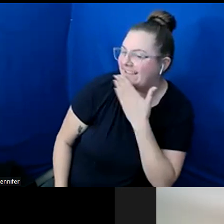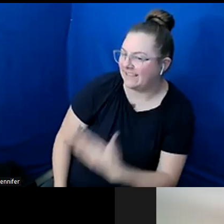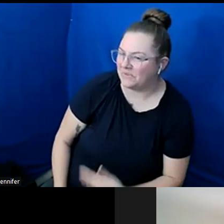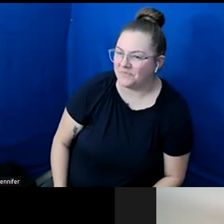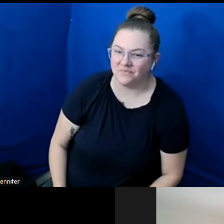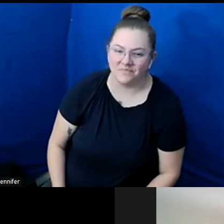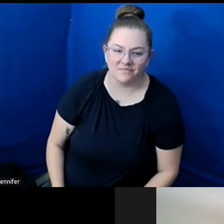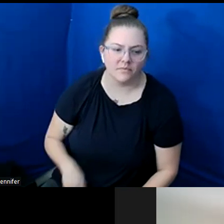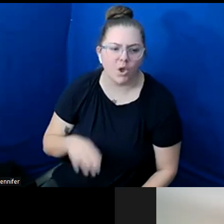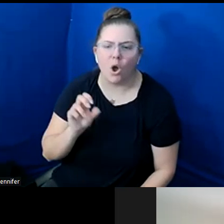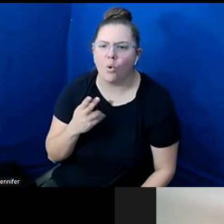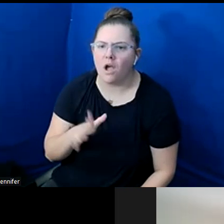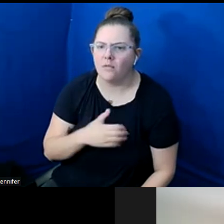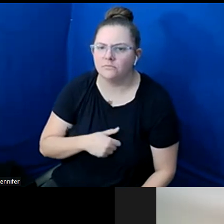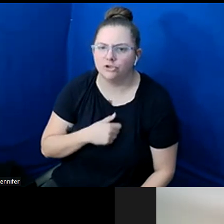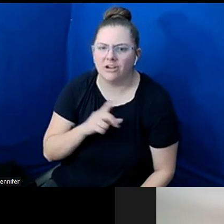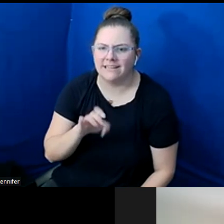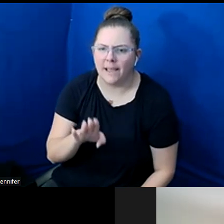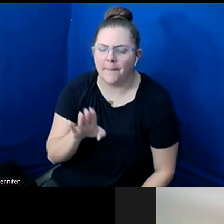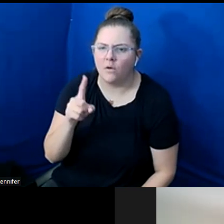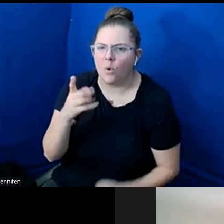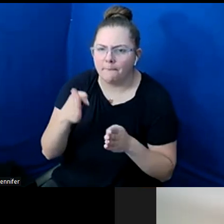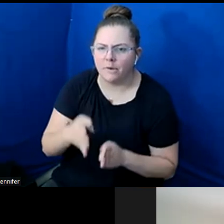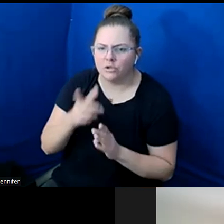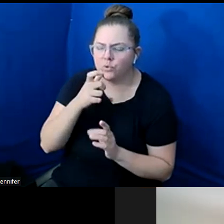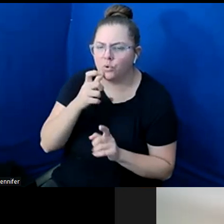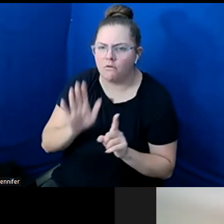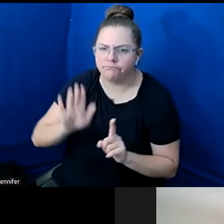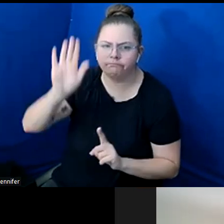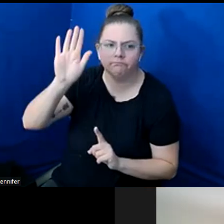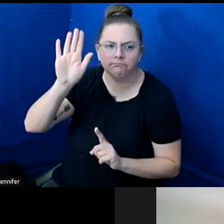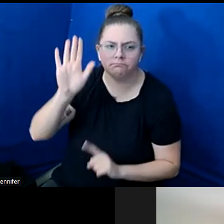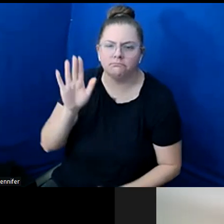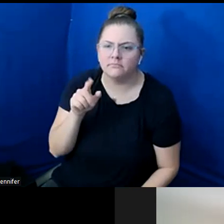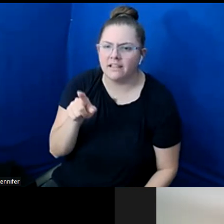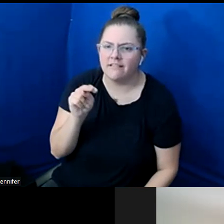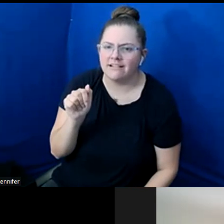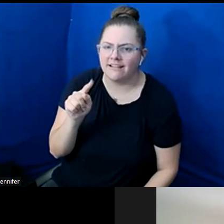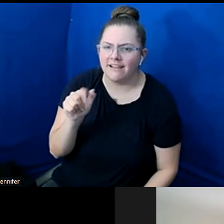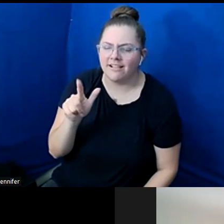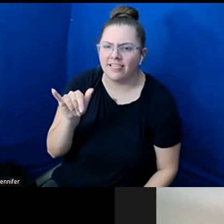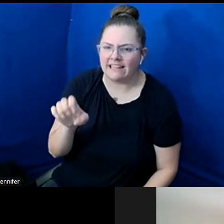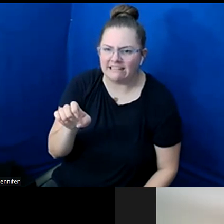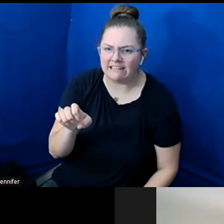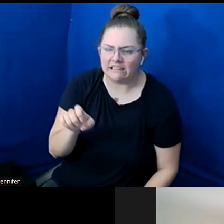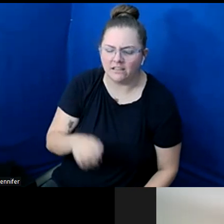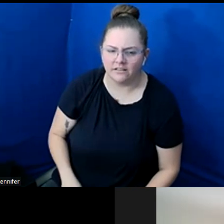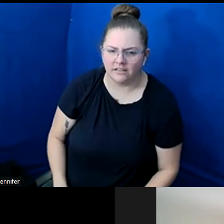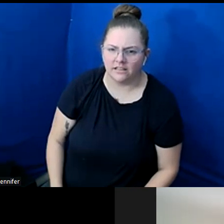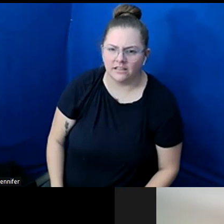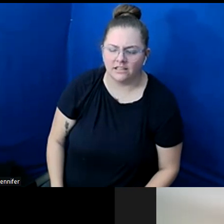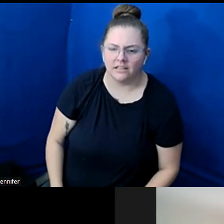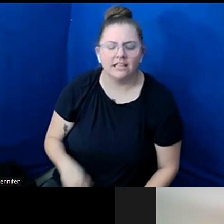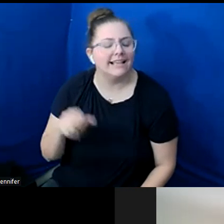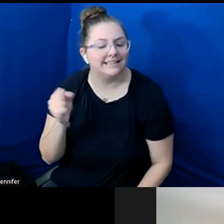Yep. Oh, and I'm sorry, Deb. I have one person here who just raised their hand. It was Natalie. Natalie? Yes,